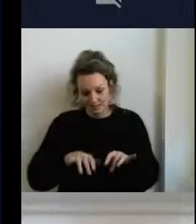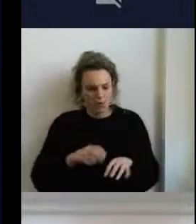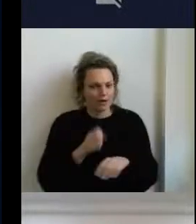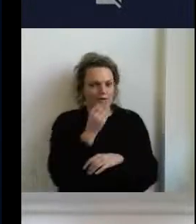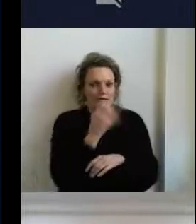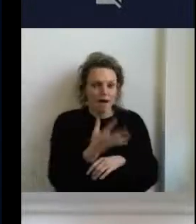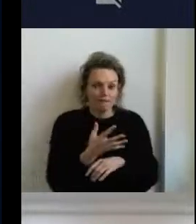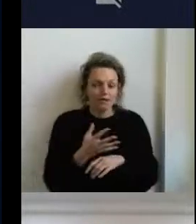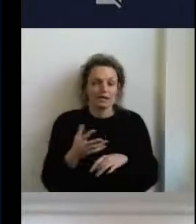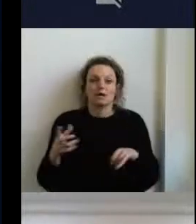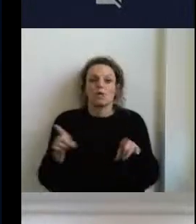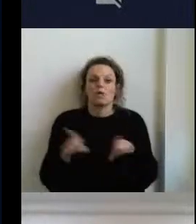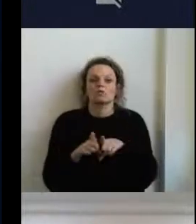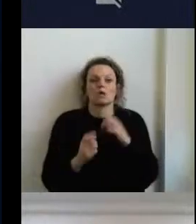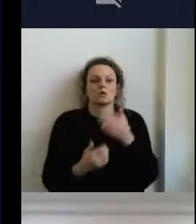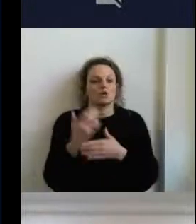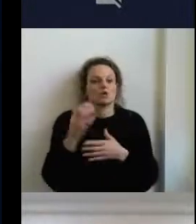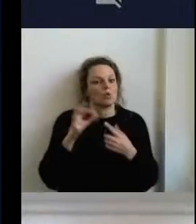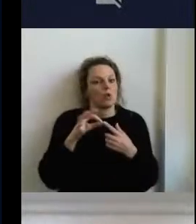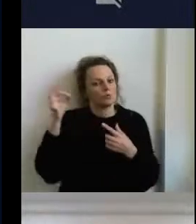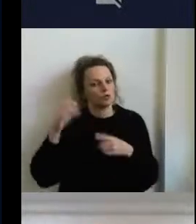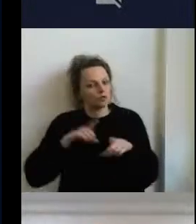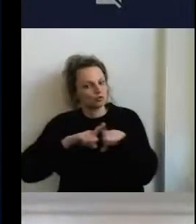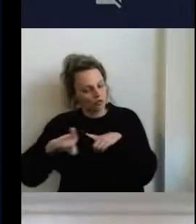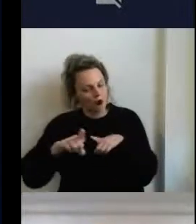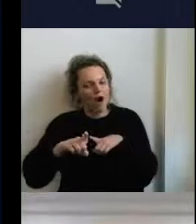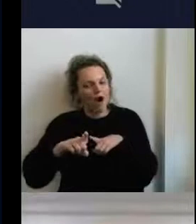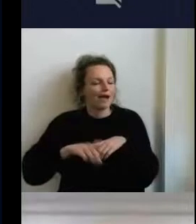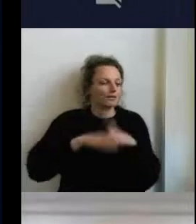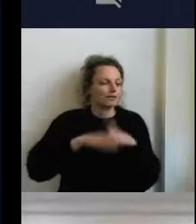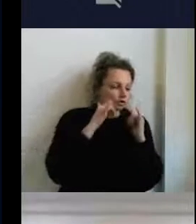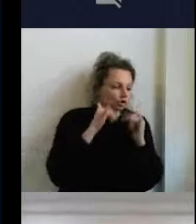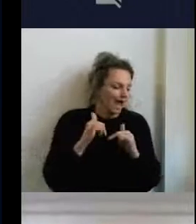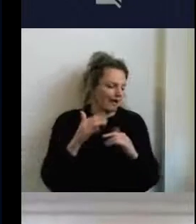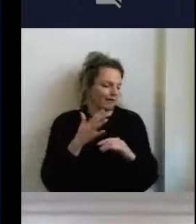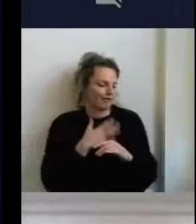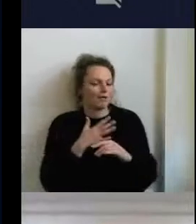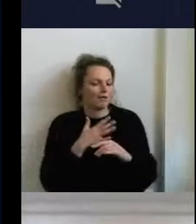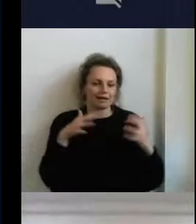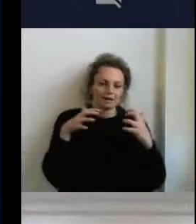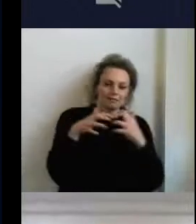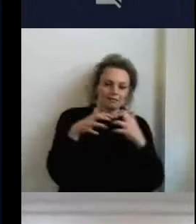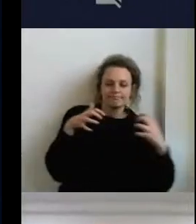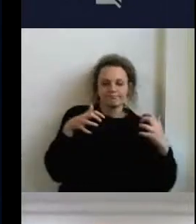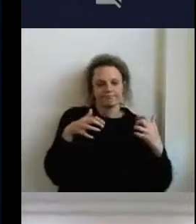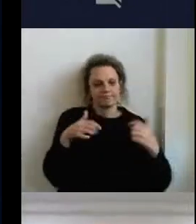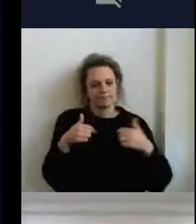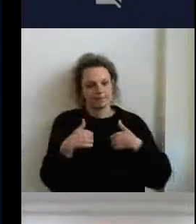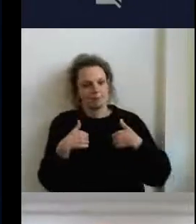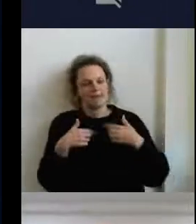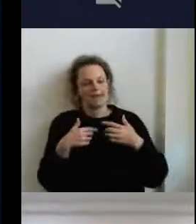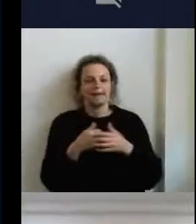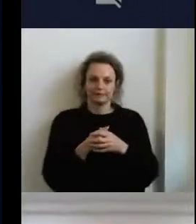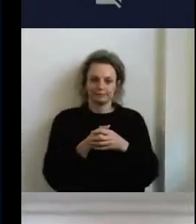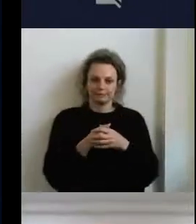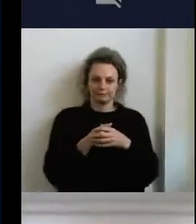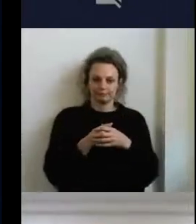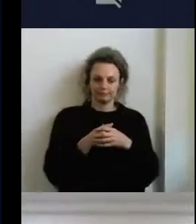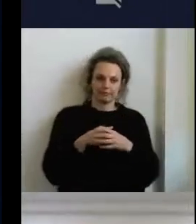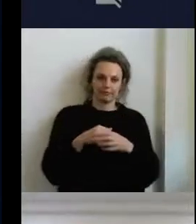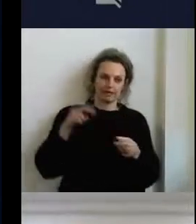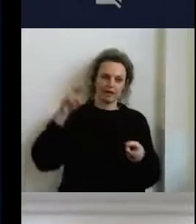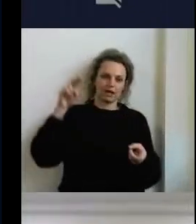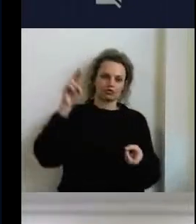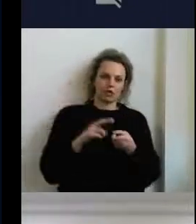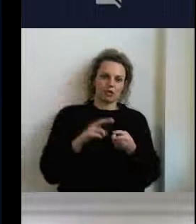people another option to try that and see if it's right for them. And we can tell customers before they go and sort of drop 140, 150 pounds on something